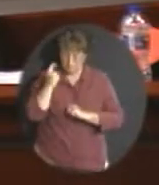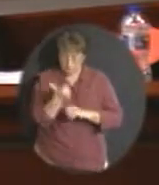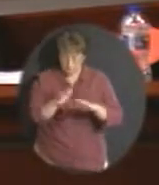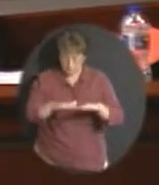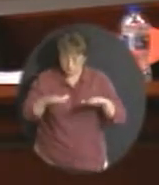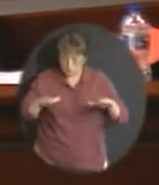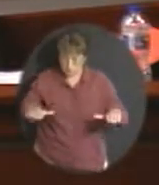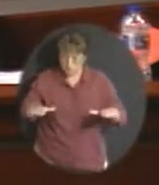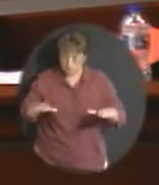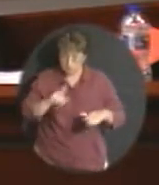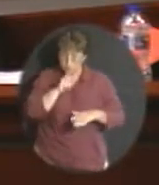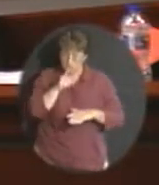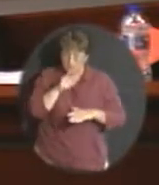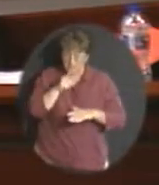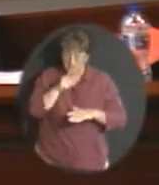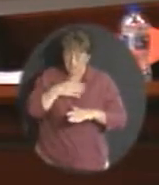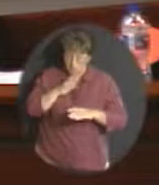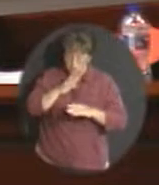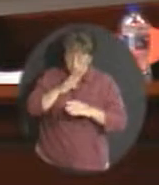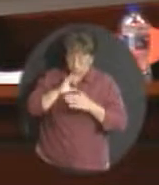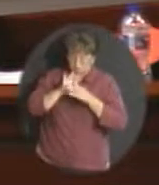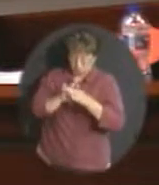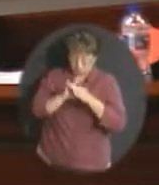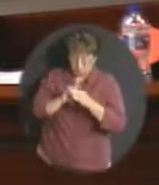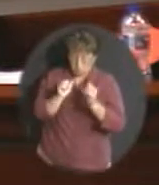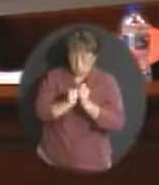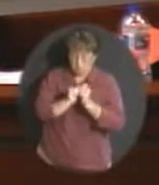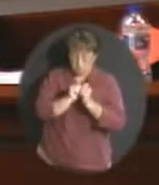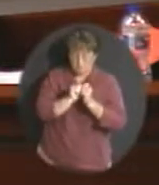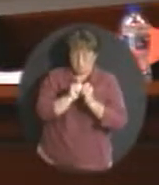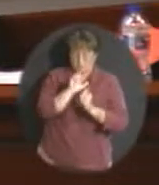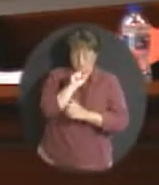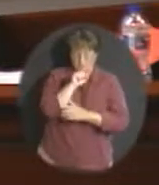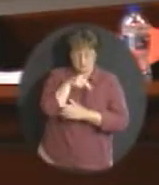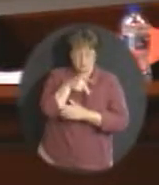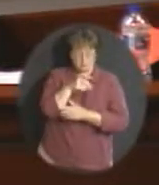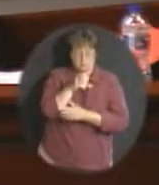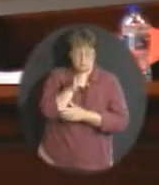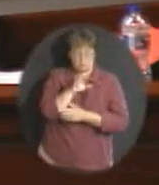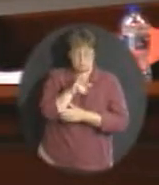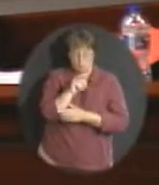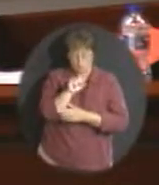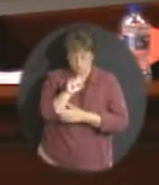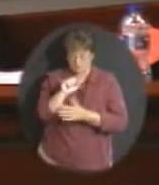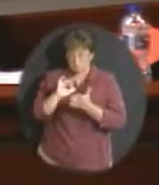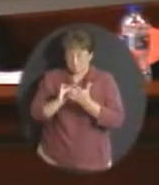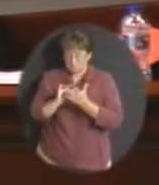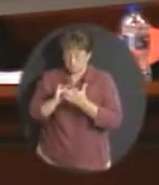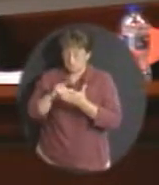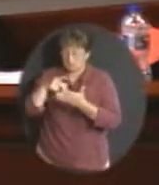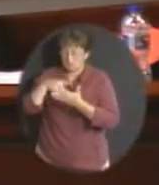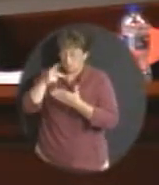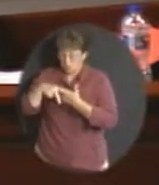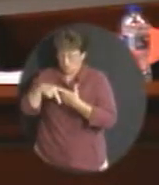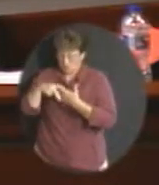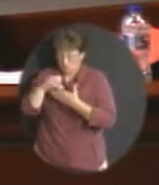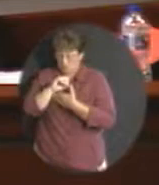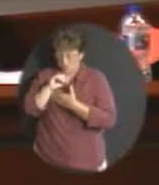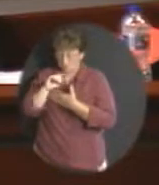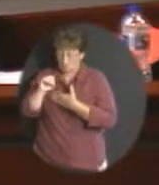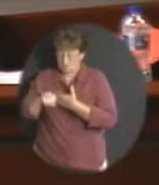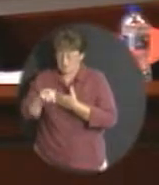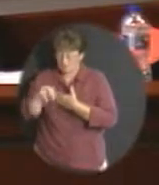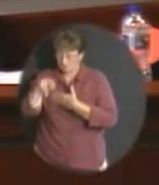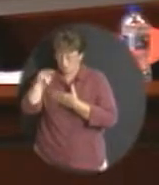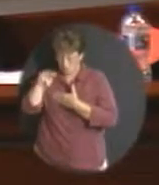in well with our sports medicine program from Olathe North. That school will benefit because kids that are in that program also get to participate on the